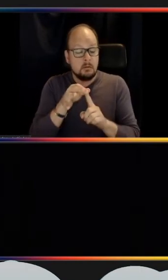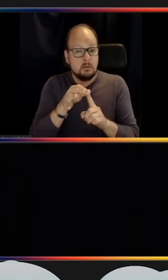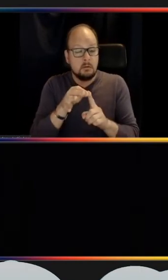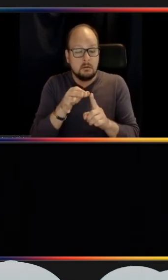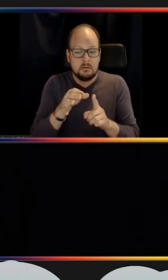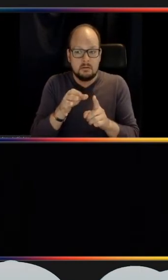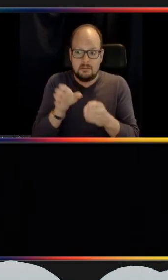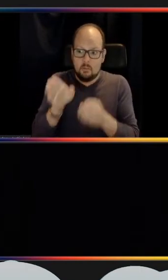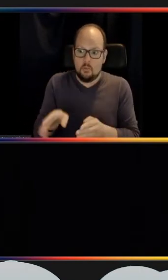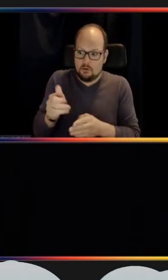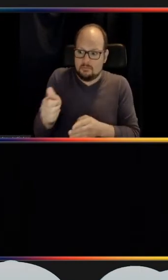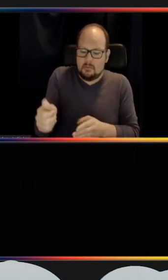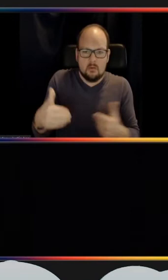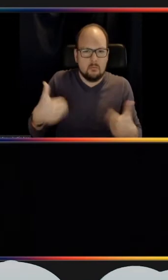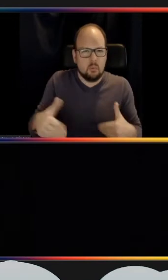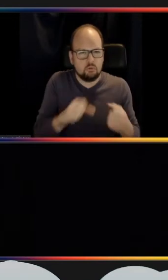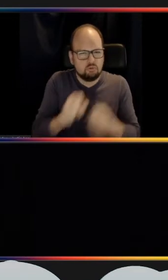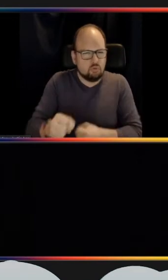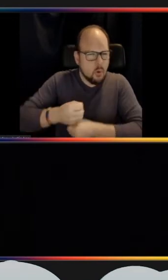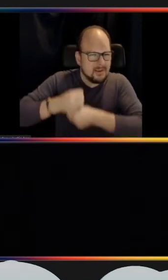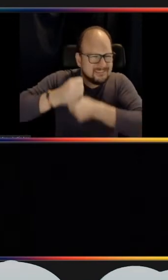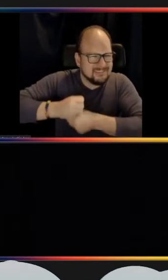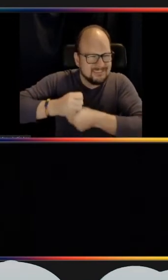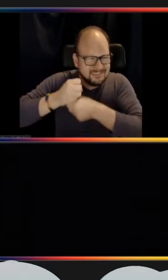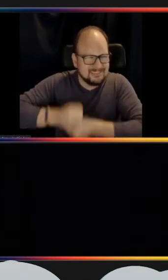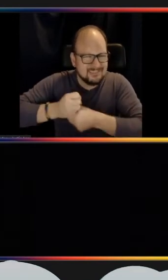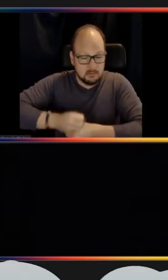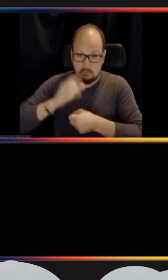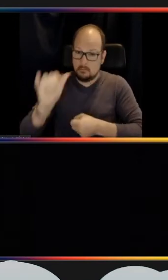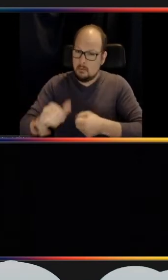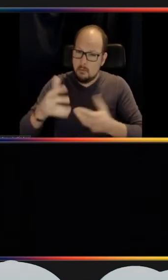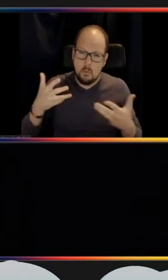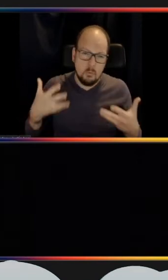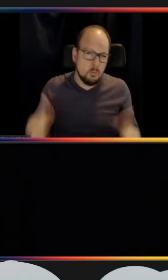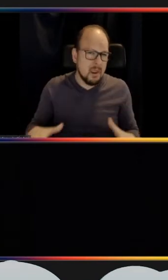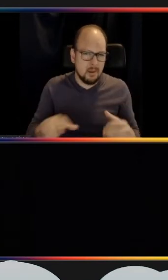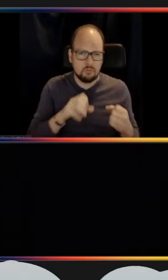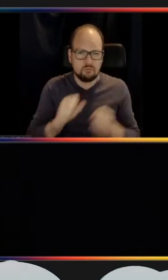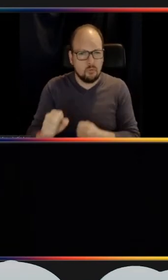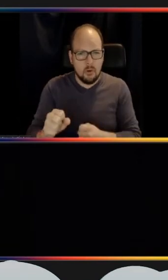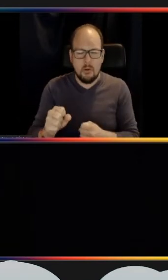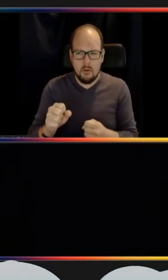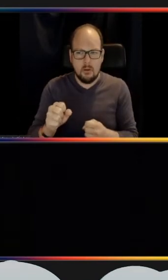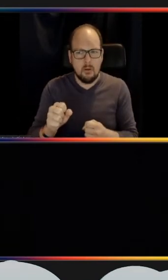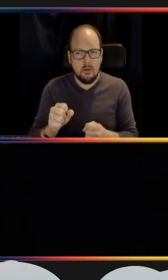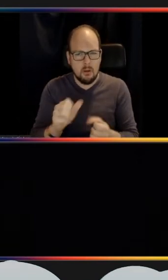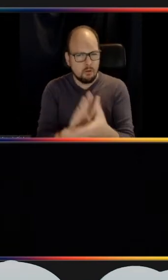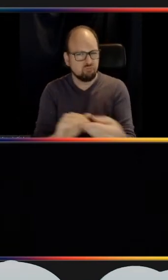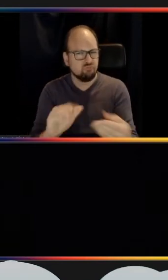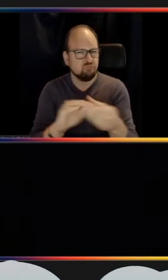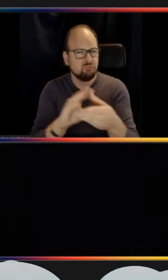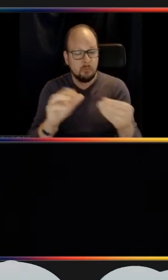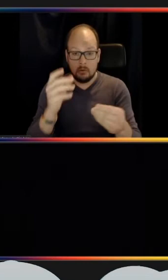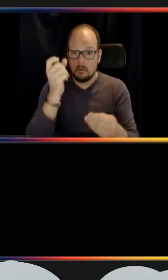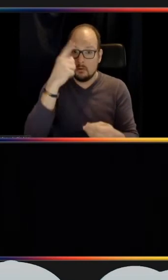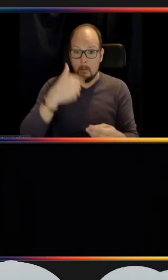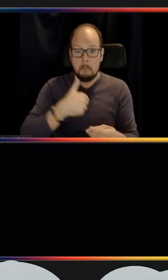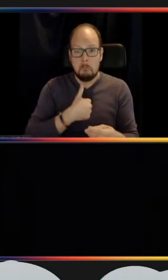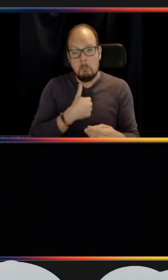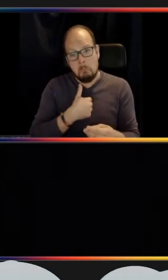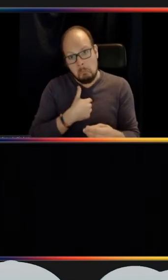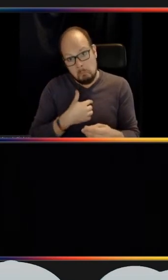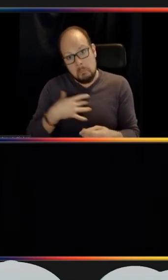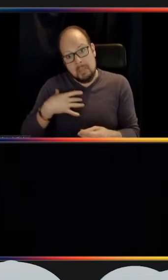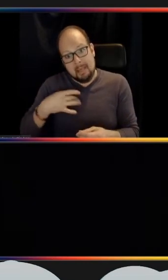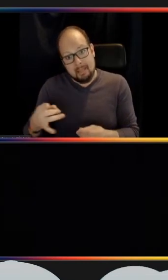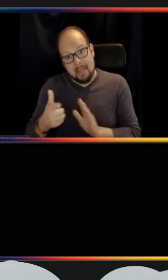an activist and so outspoken. I wonder what field she's going to go into. I'm partial to law, but that